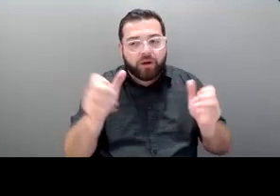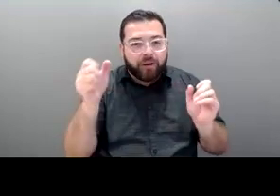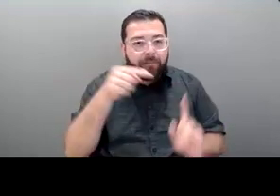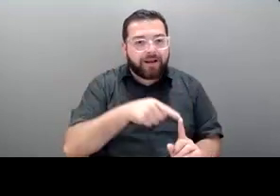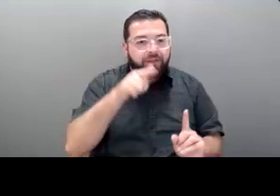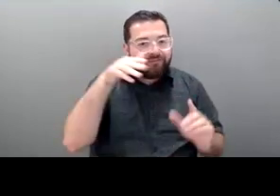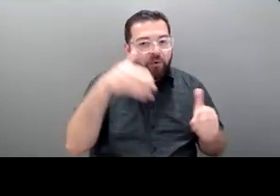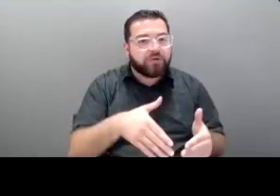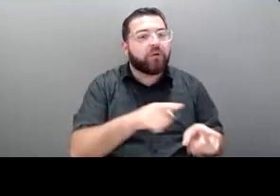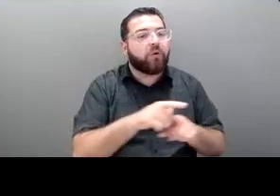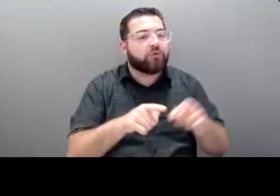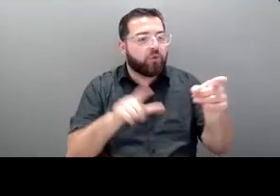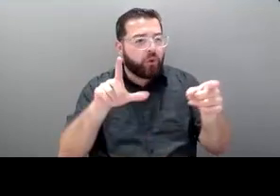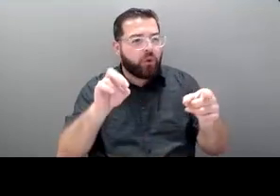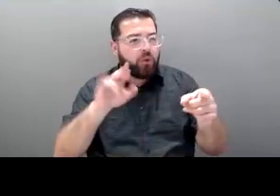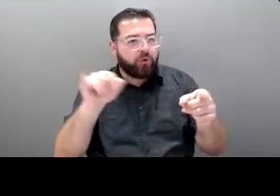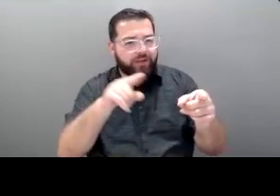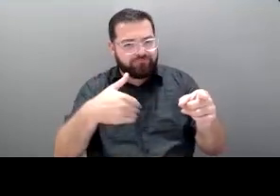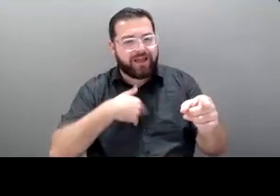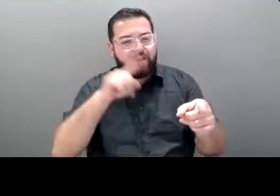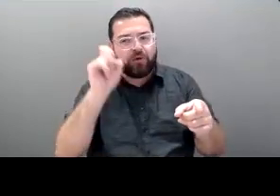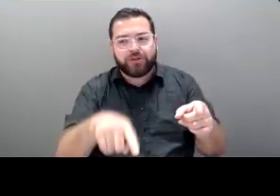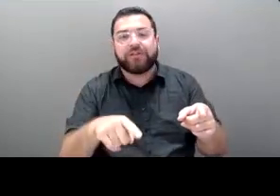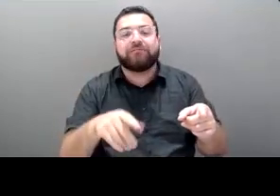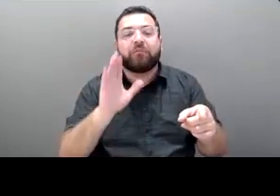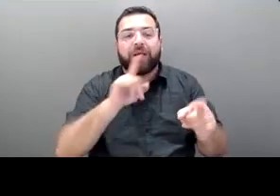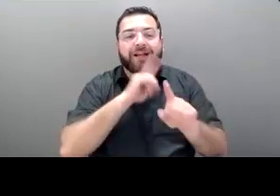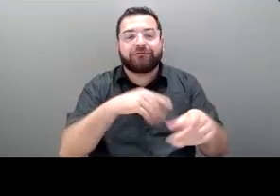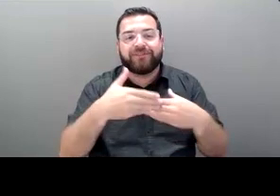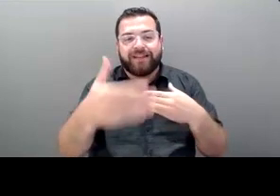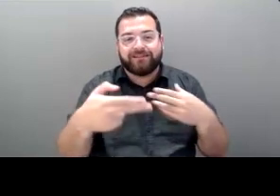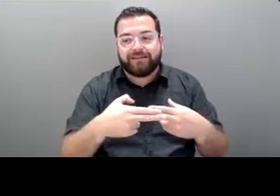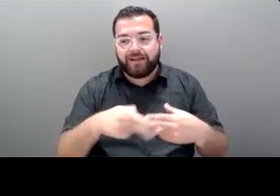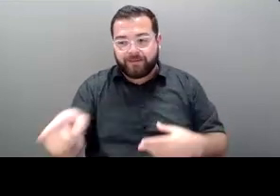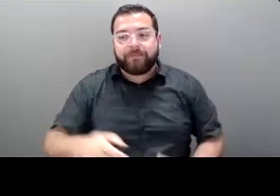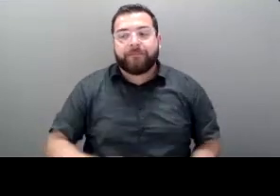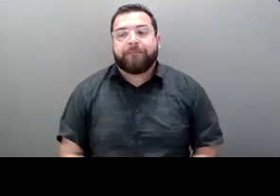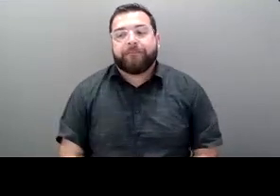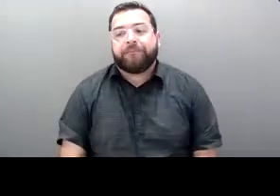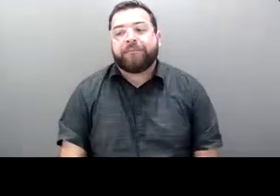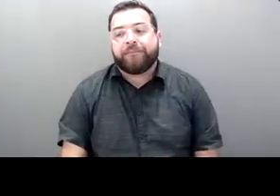also get to Lori's question, which is in the next slide. So